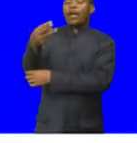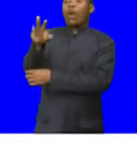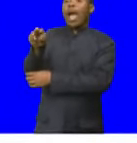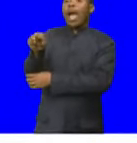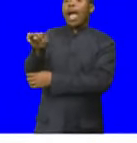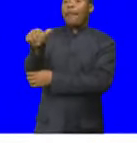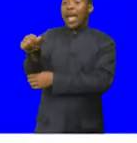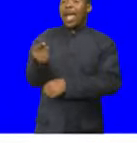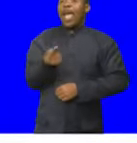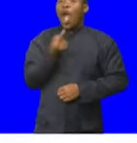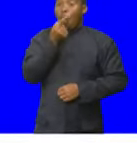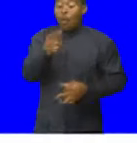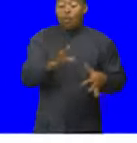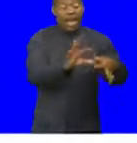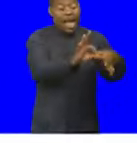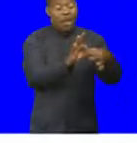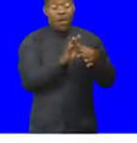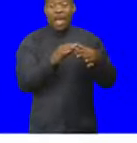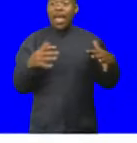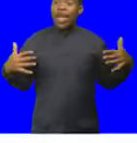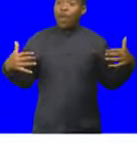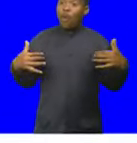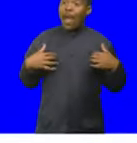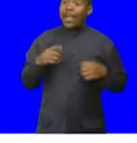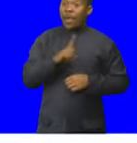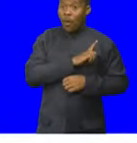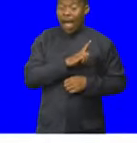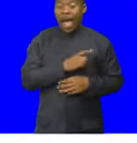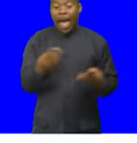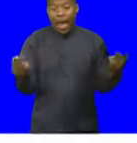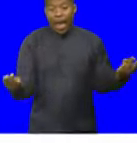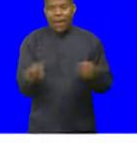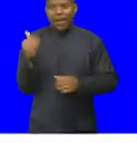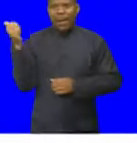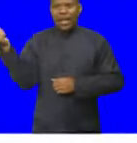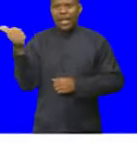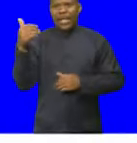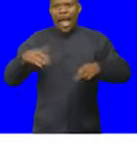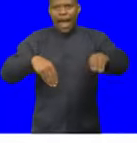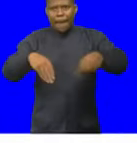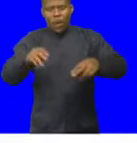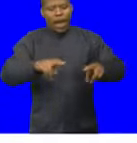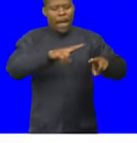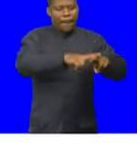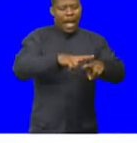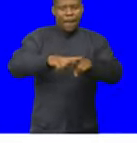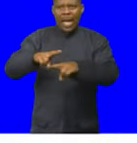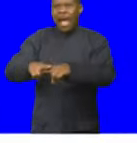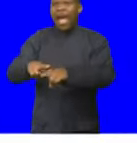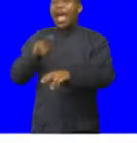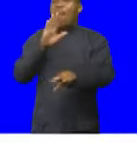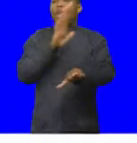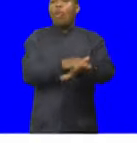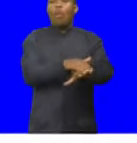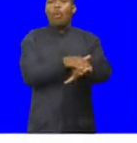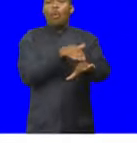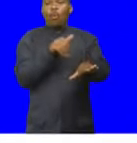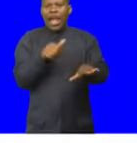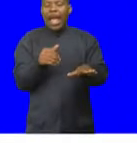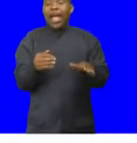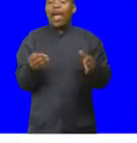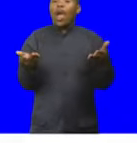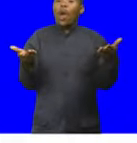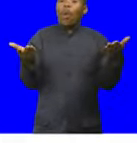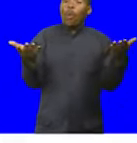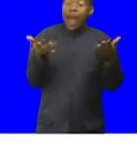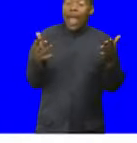kubona abalandzeli bemdlalo webhola bede indzawo yekuhlala enkundleni yakalanga esiteki. Mashama uthi